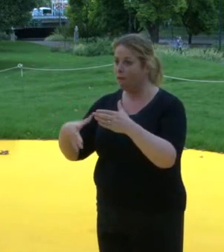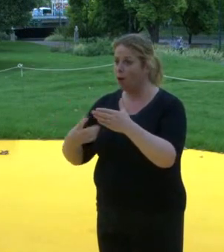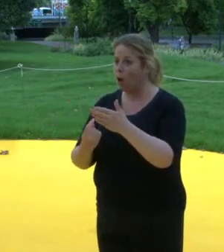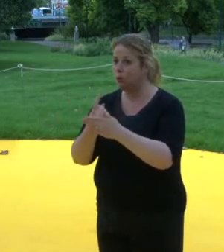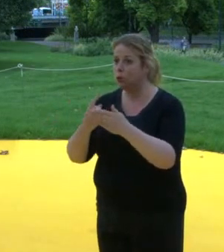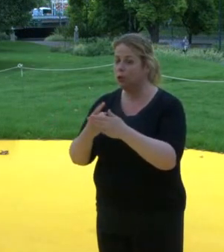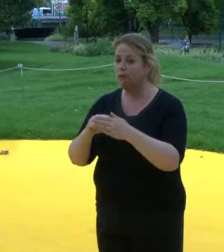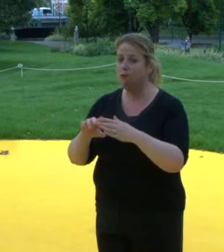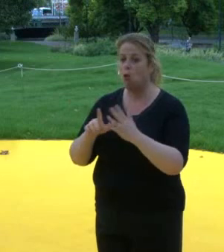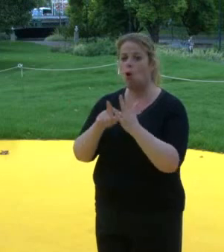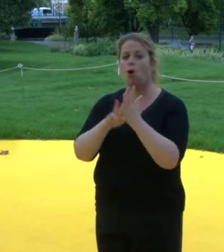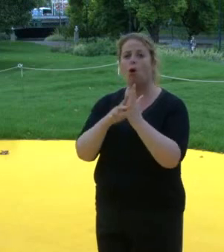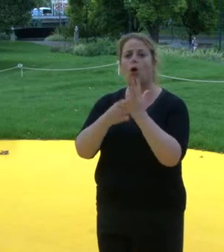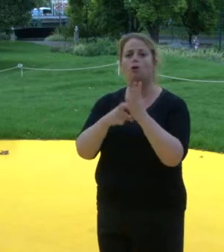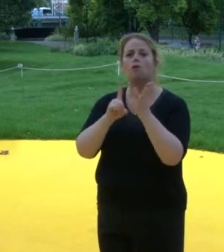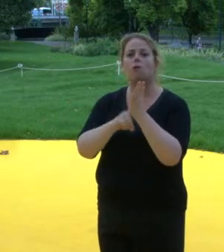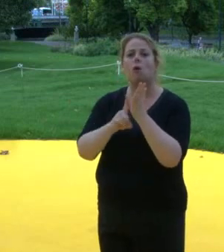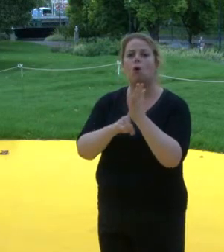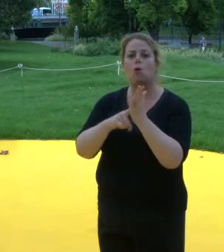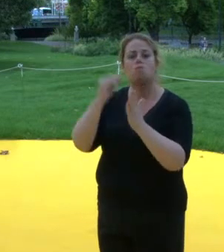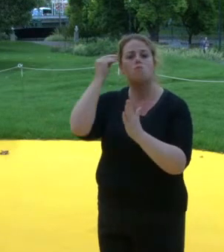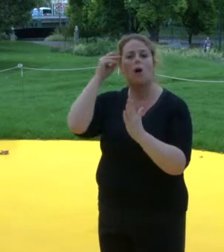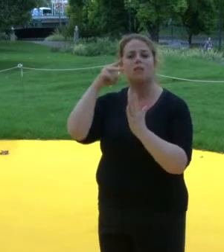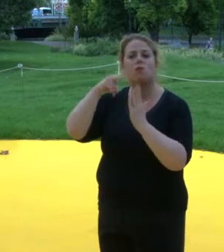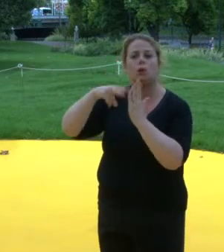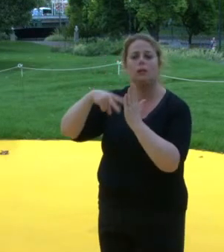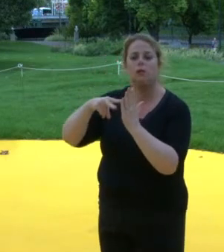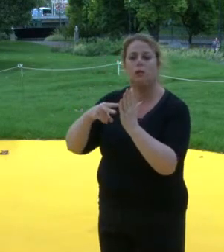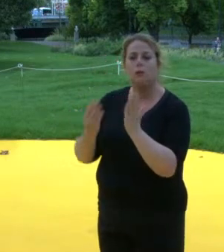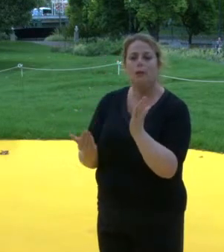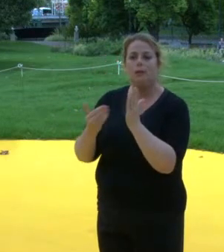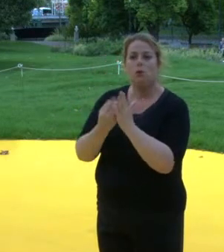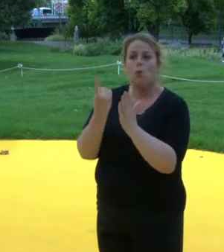for Literature, worth an additional $100,000.